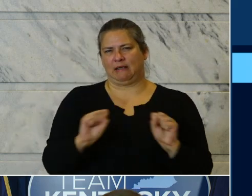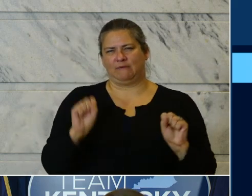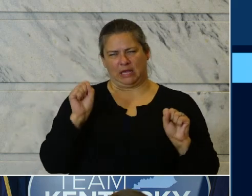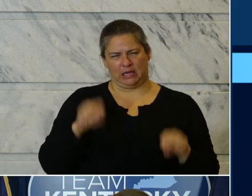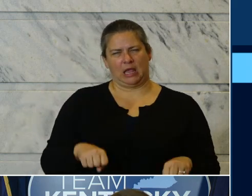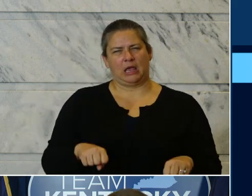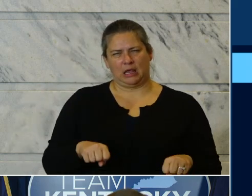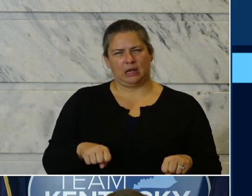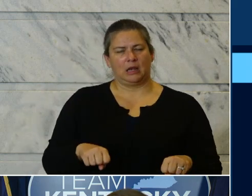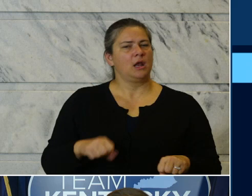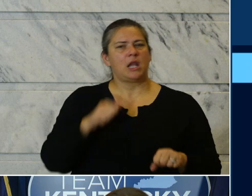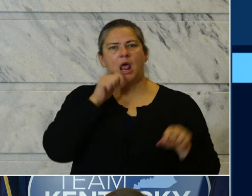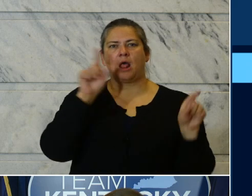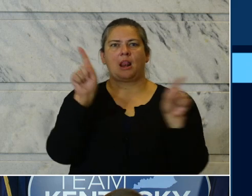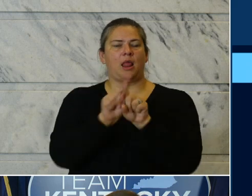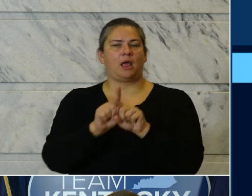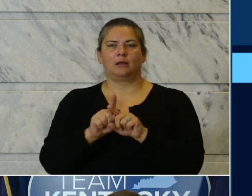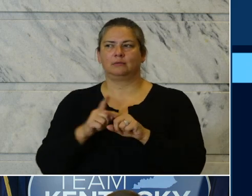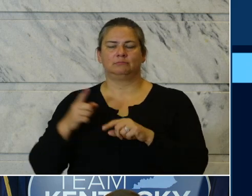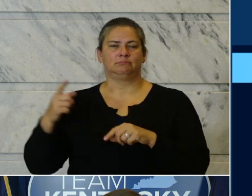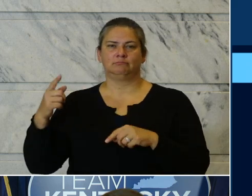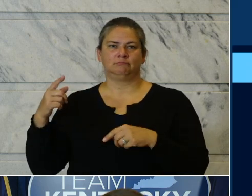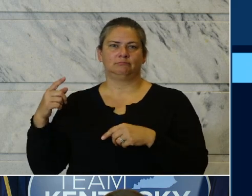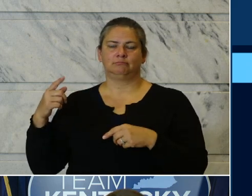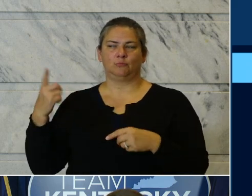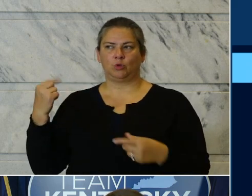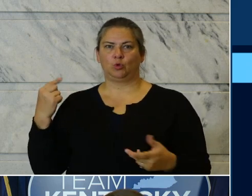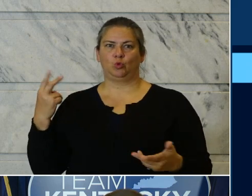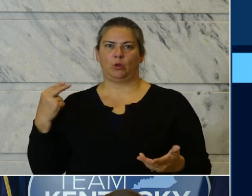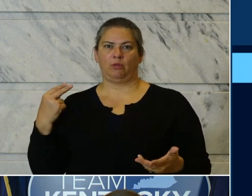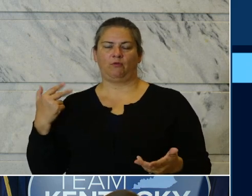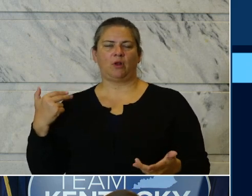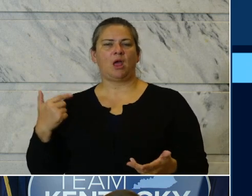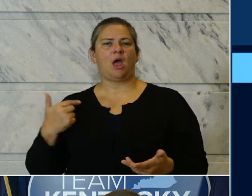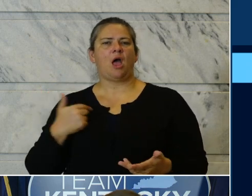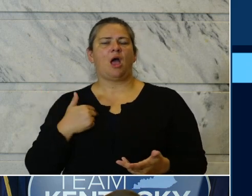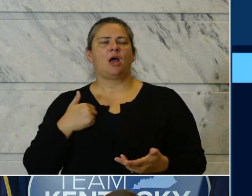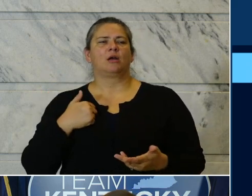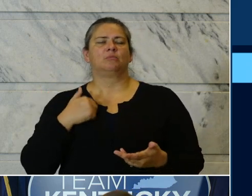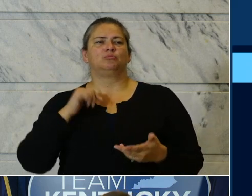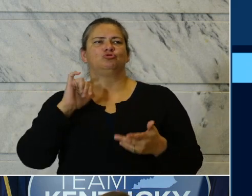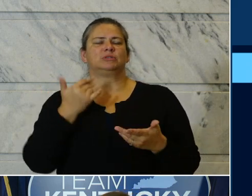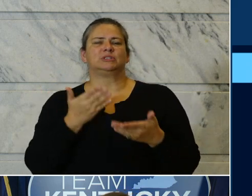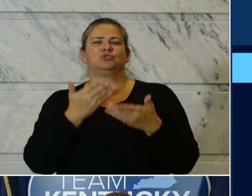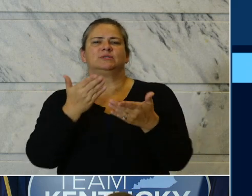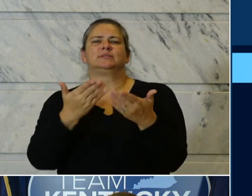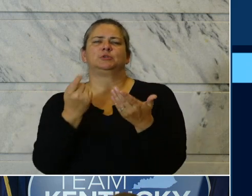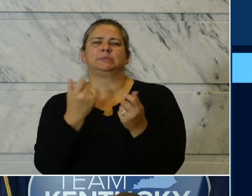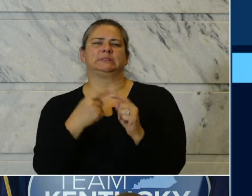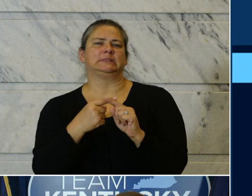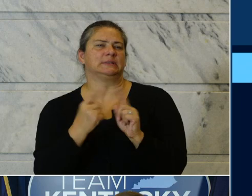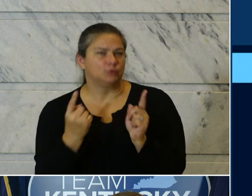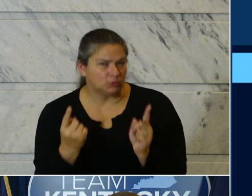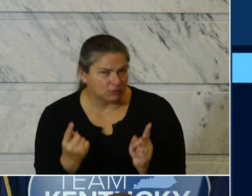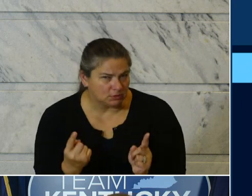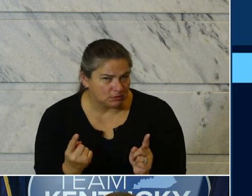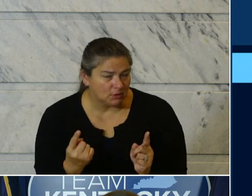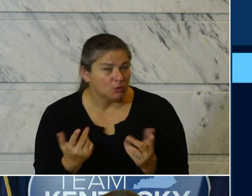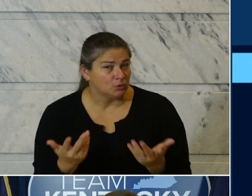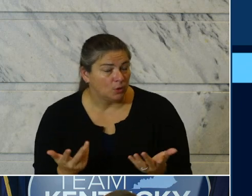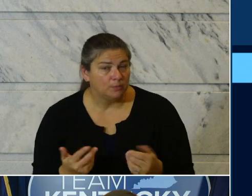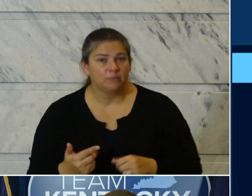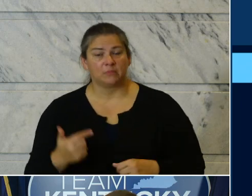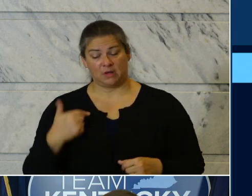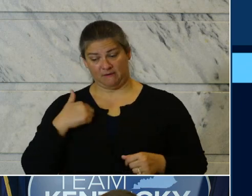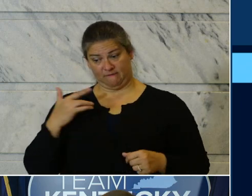well, let's do it the way we normally do, which isn't safe, as opposed to just a slightly different way. So I'm confident that